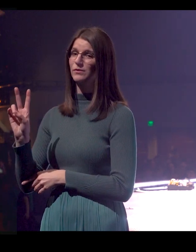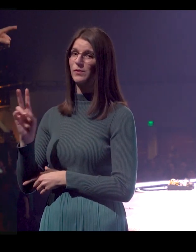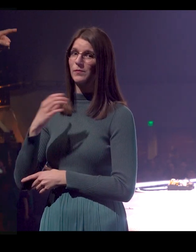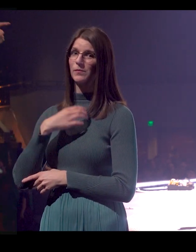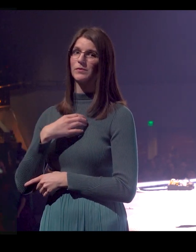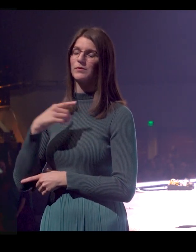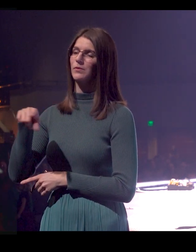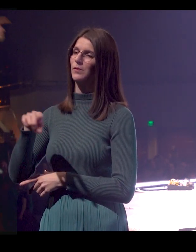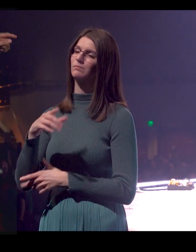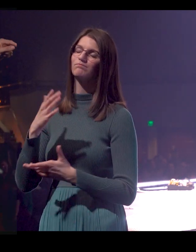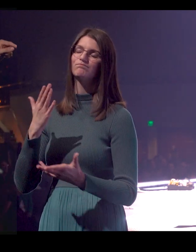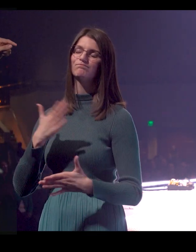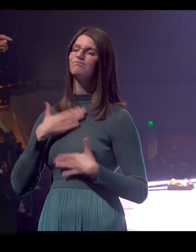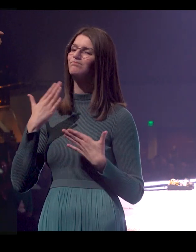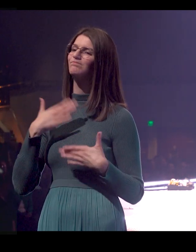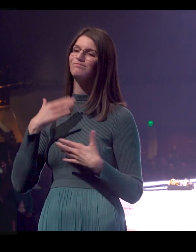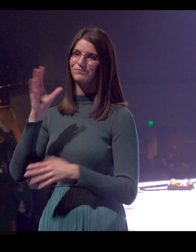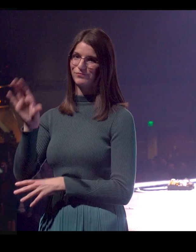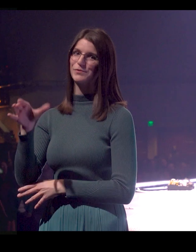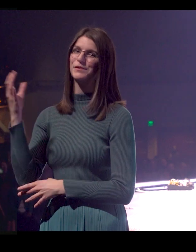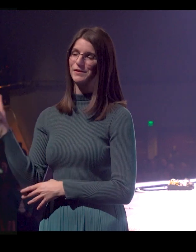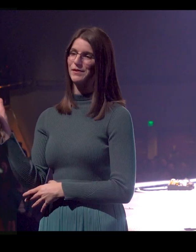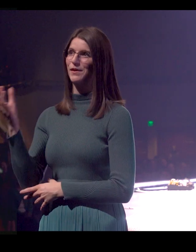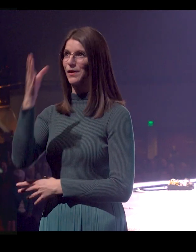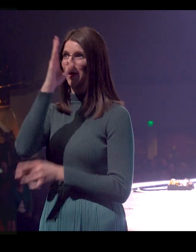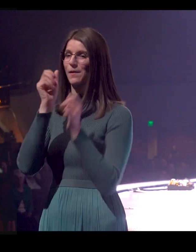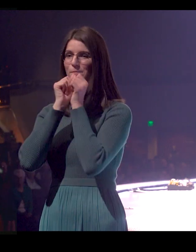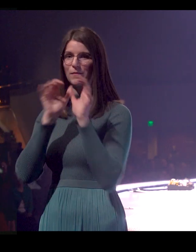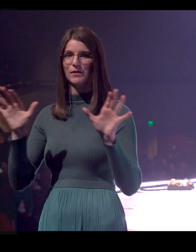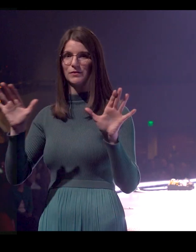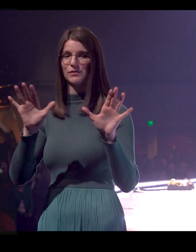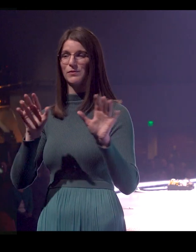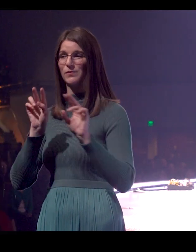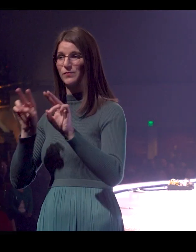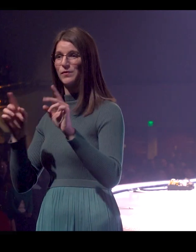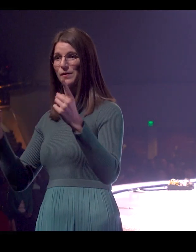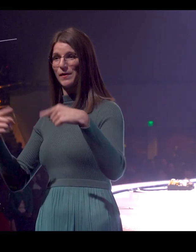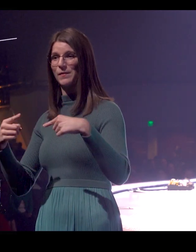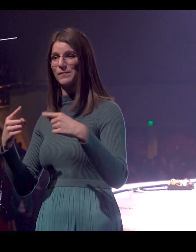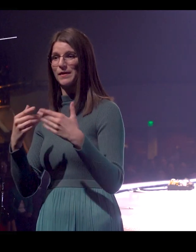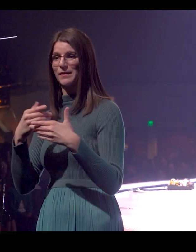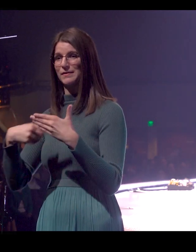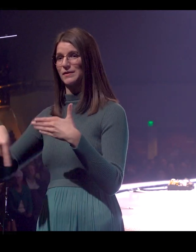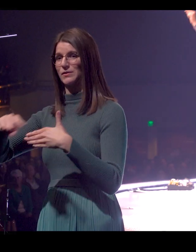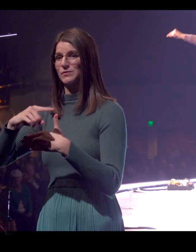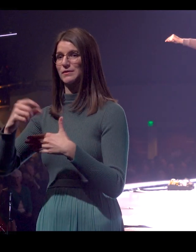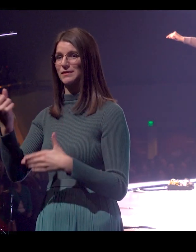forward to seeing you back here next Saturday and Sunday. But thanks for joining us. Merry Christmas, everyone.